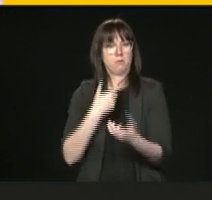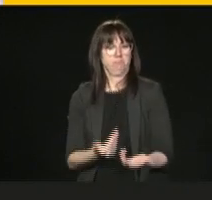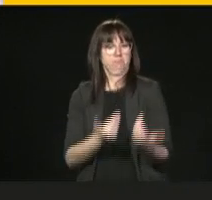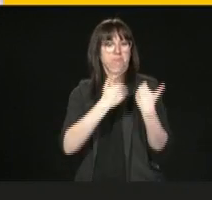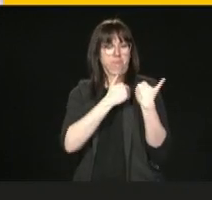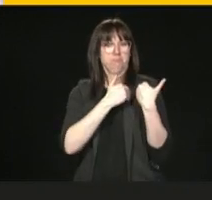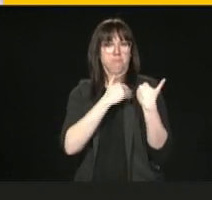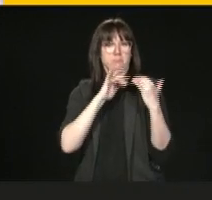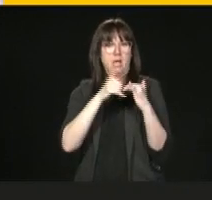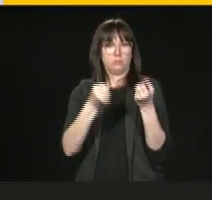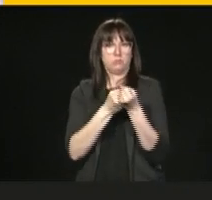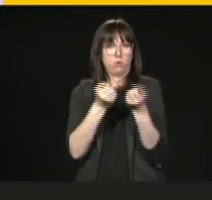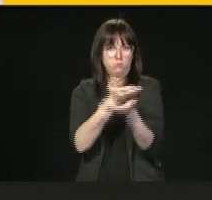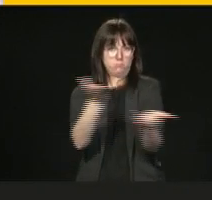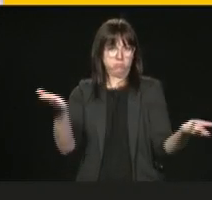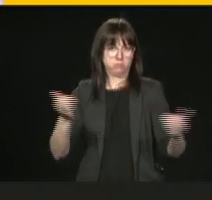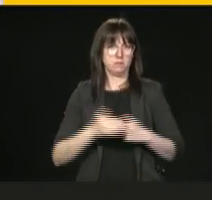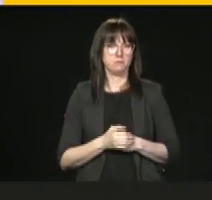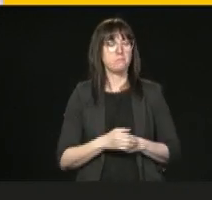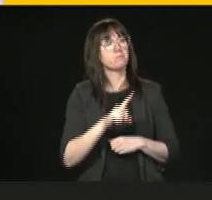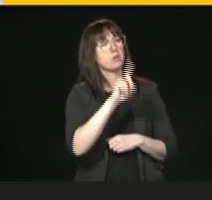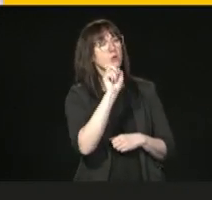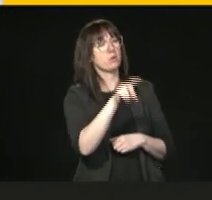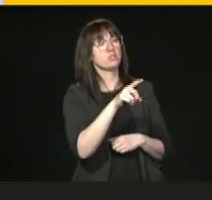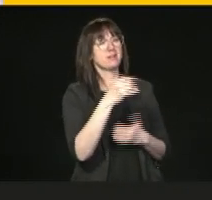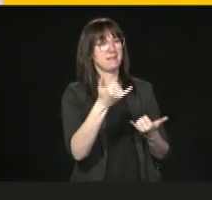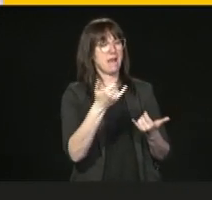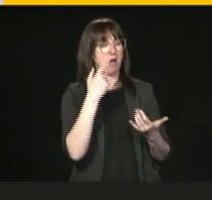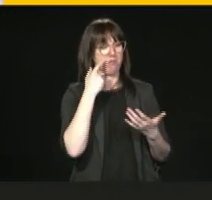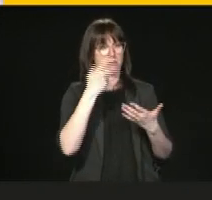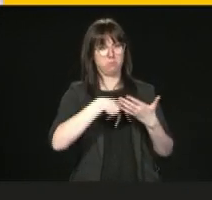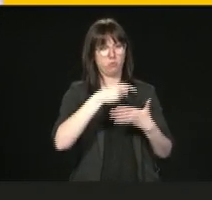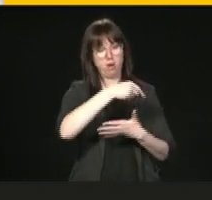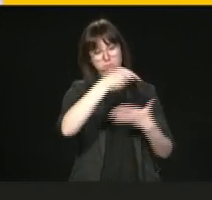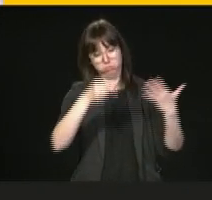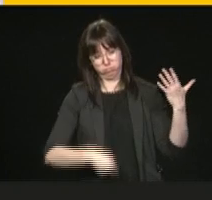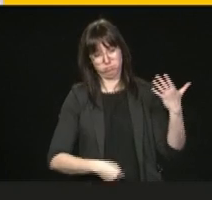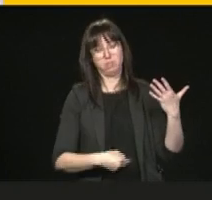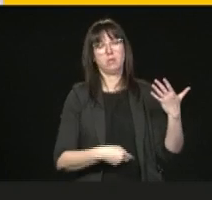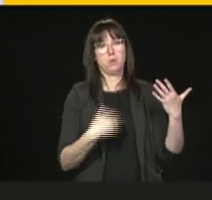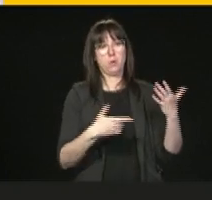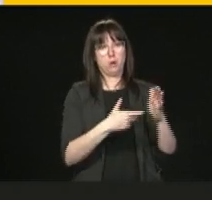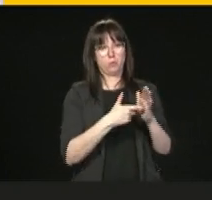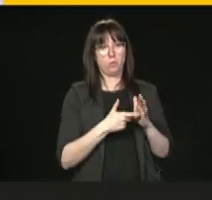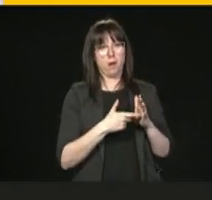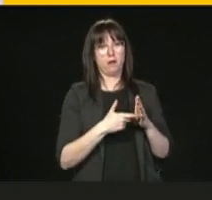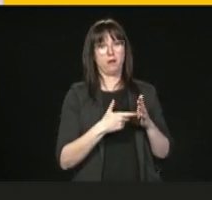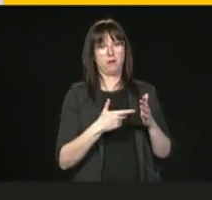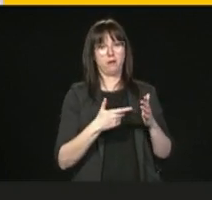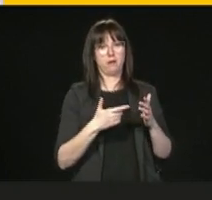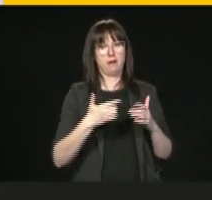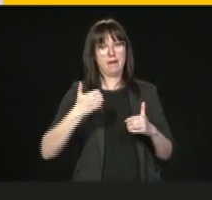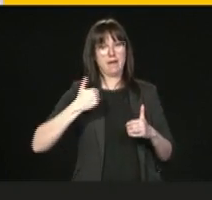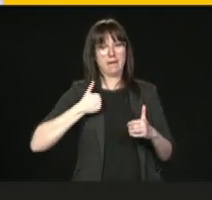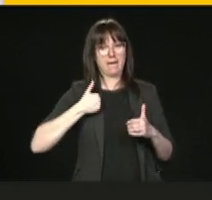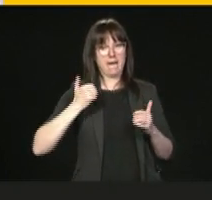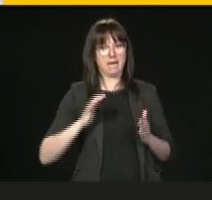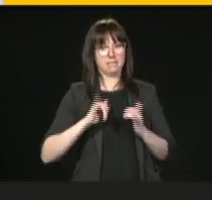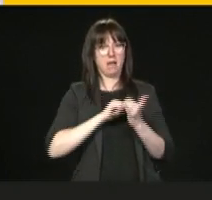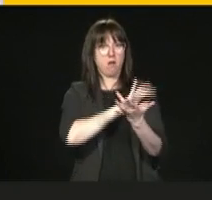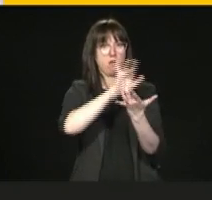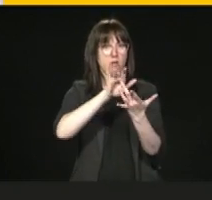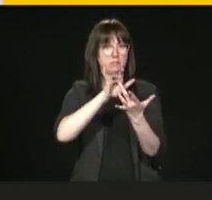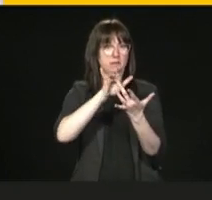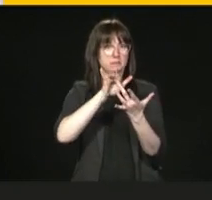Canadians. Hi, Glenn McGregor, CTV News. Prime Minister, at a time when you're rolling out all these programs that are going to require Canadians to interact with government, you're also